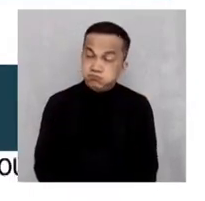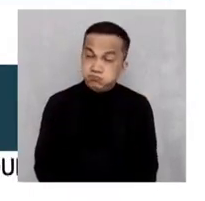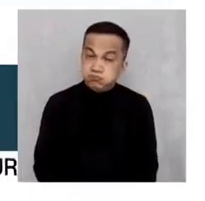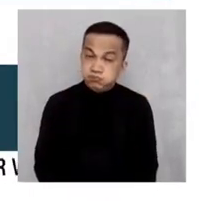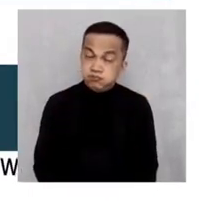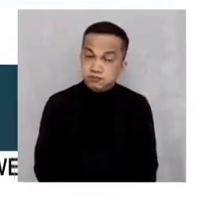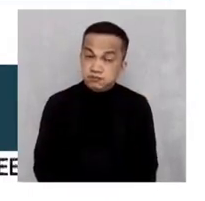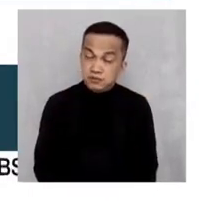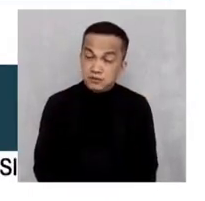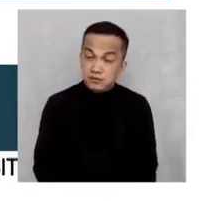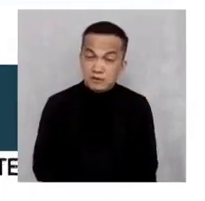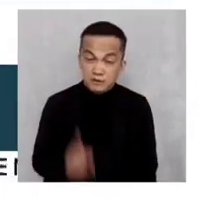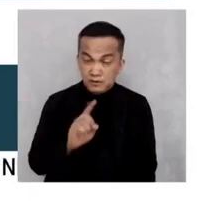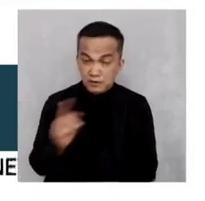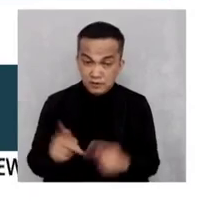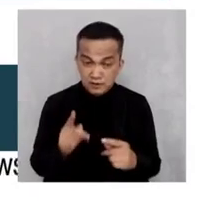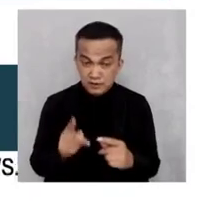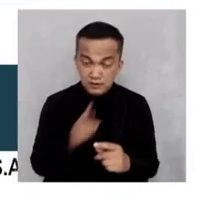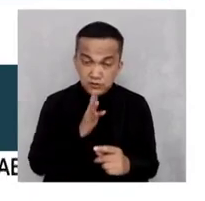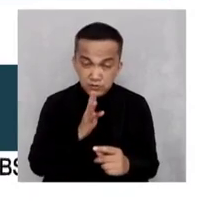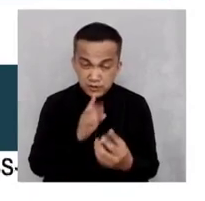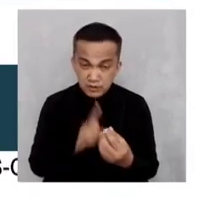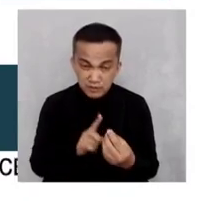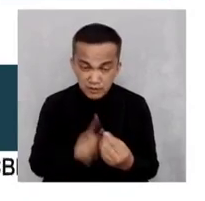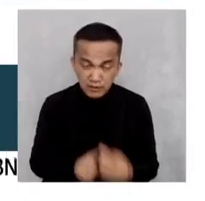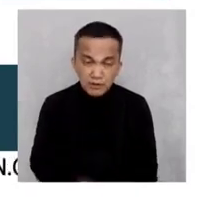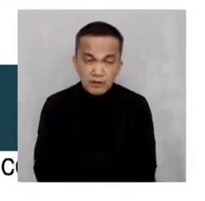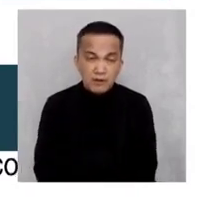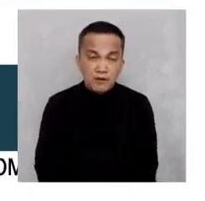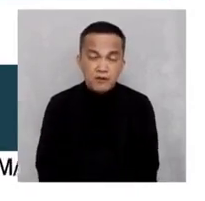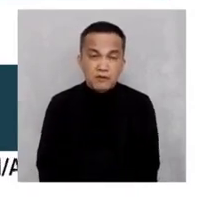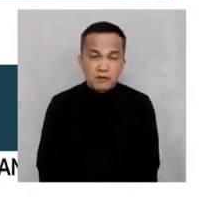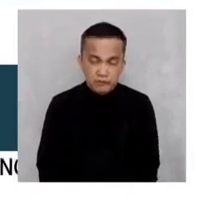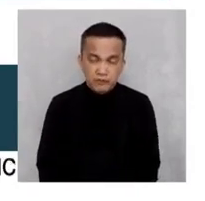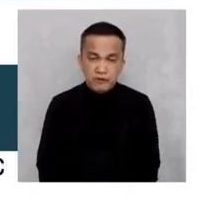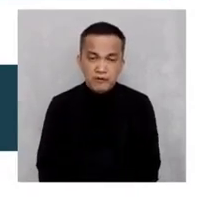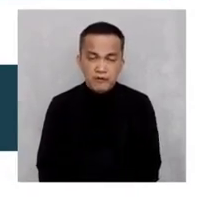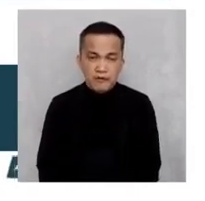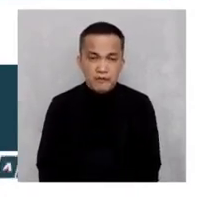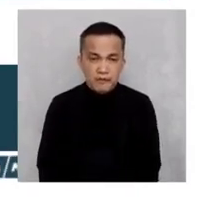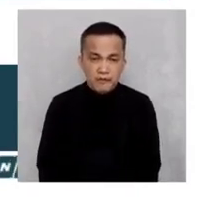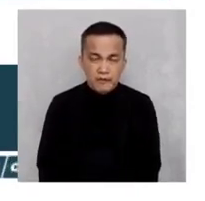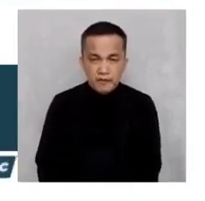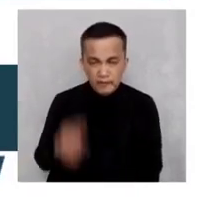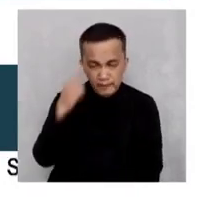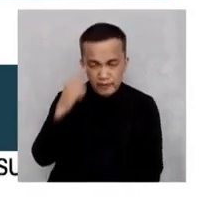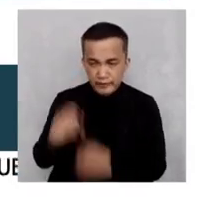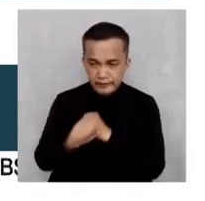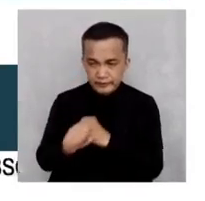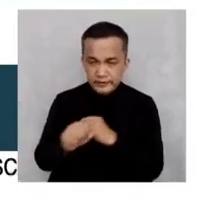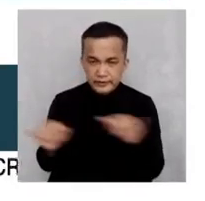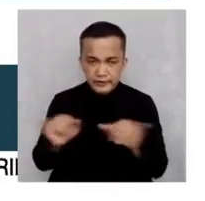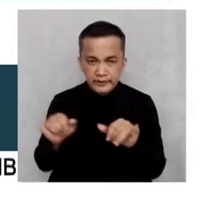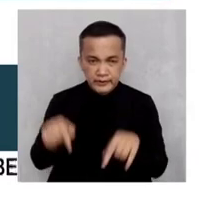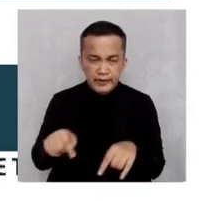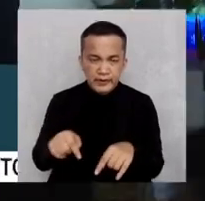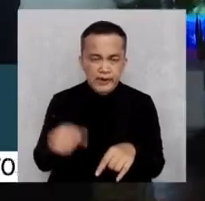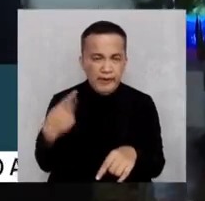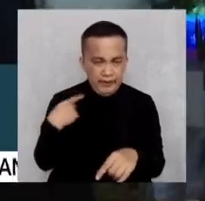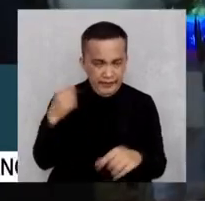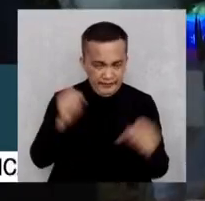what people have been talking about that, the past days? Usually for campaigns like this, there's always a science to